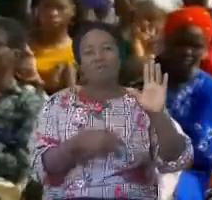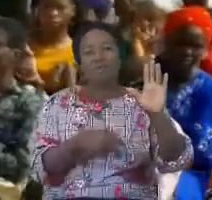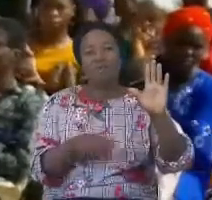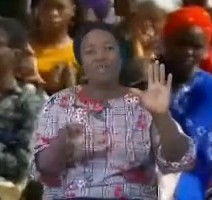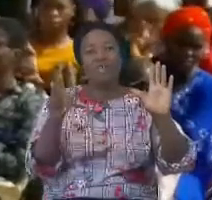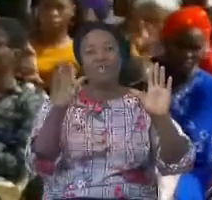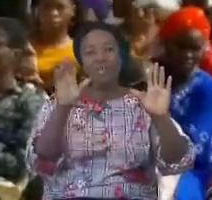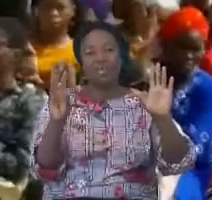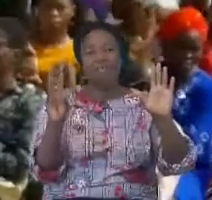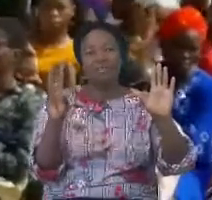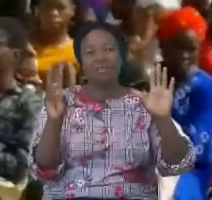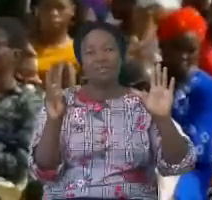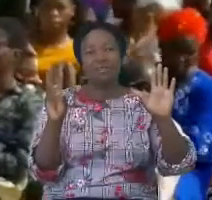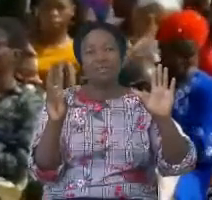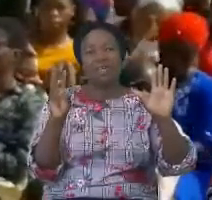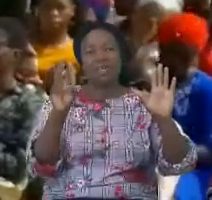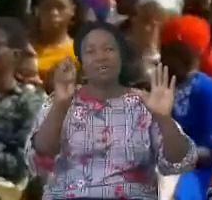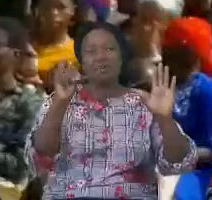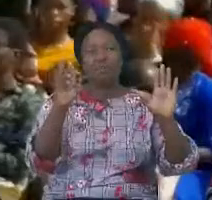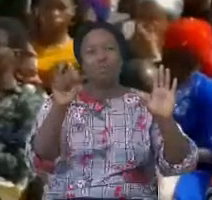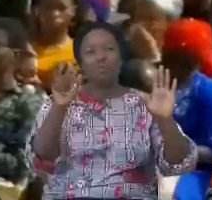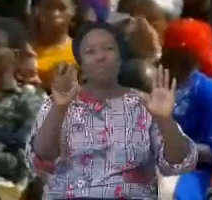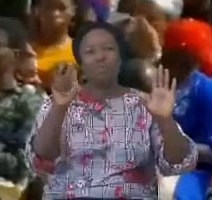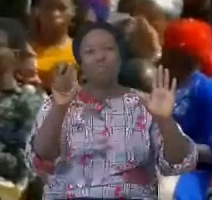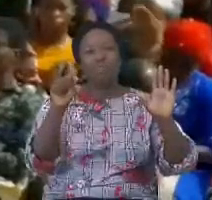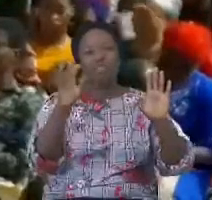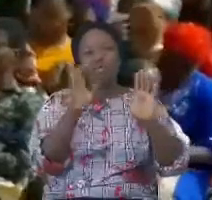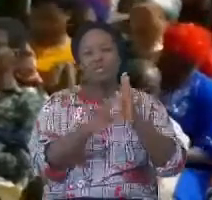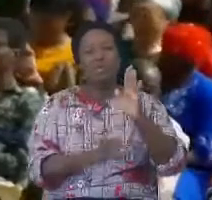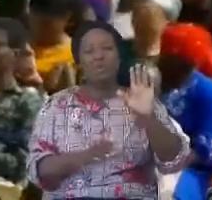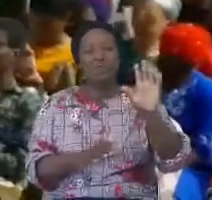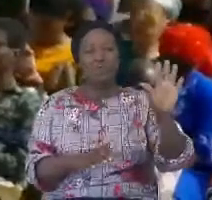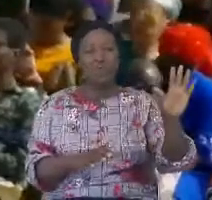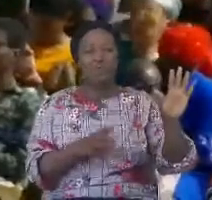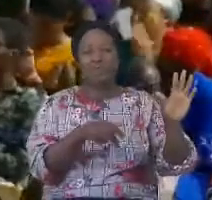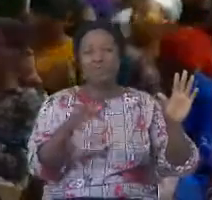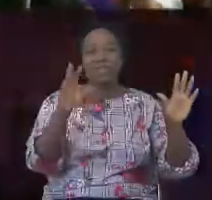freely in matthew chapter 5 6